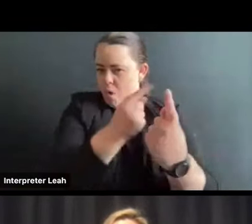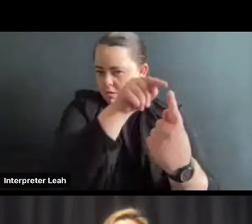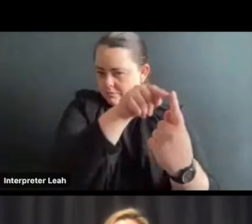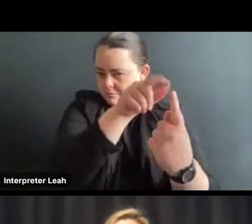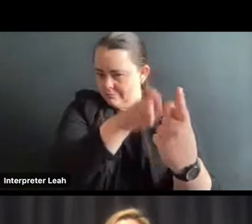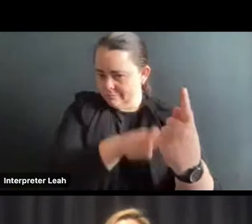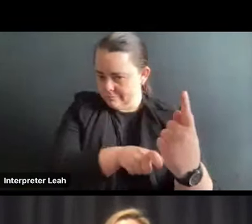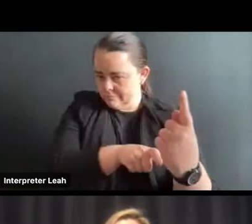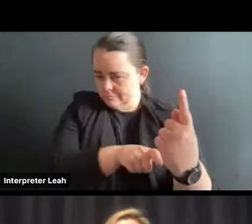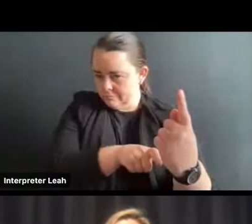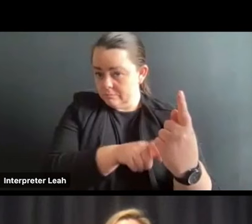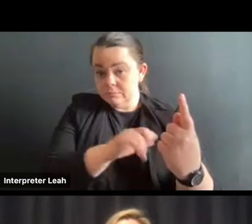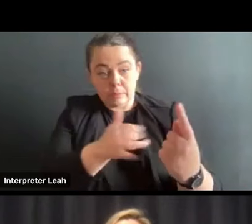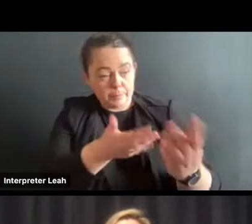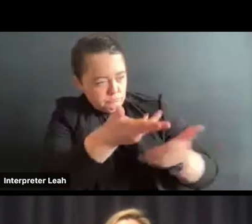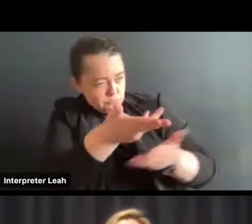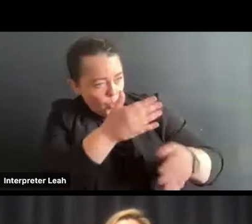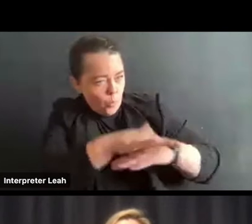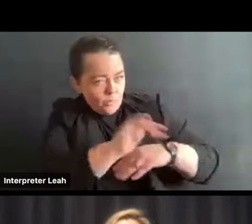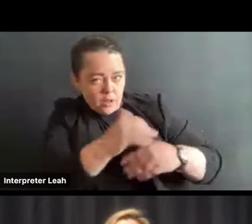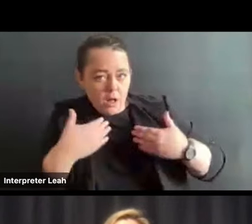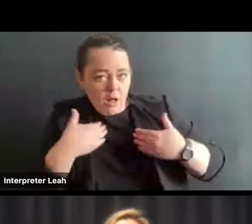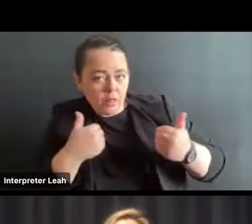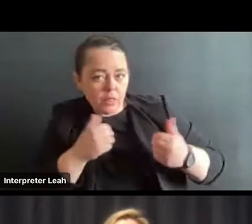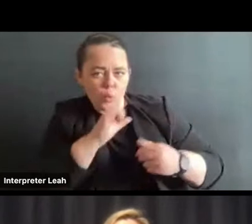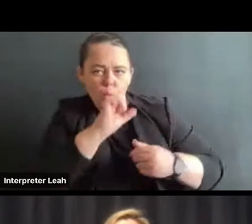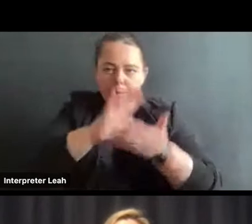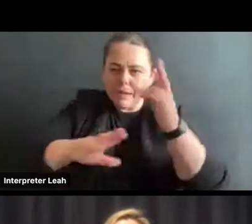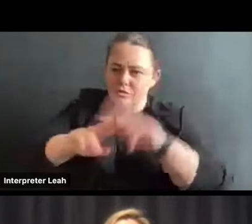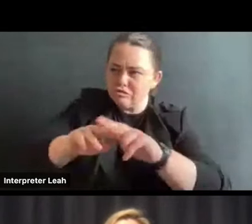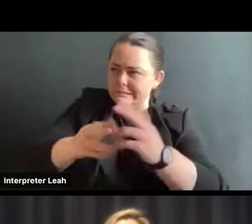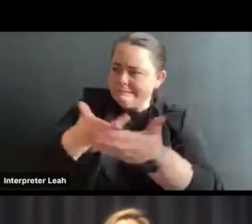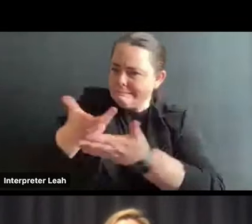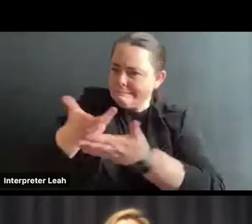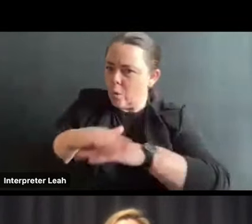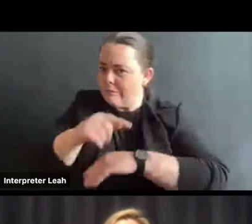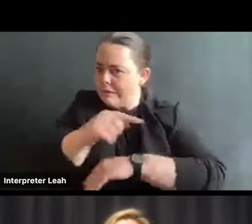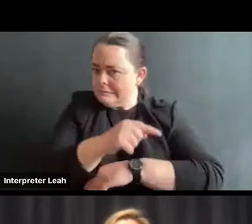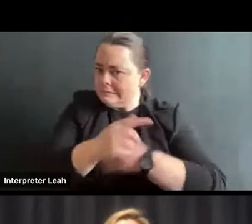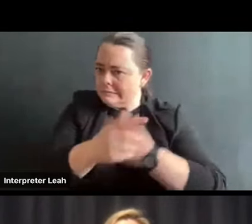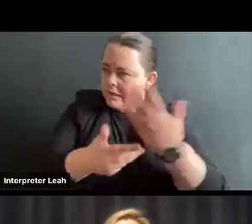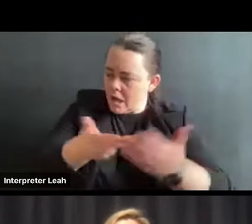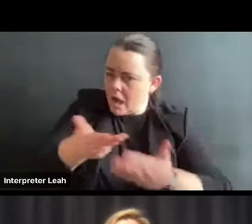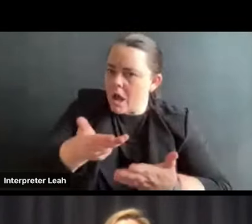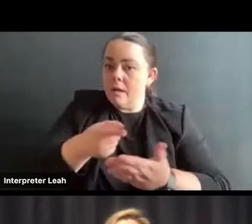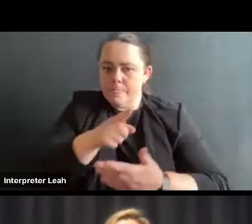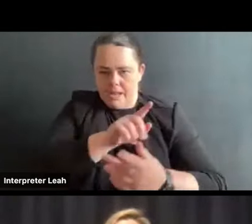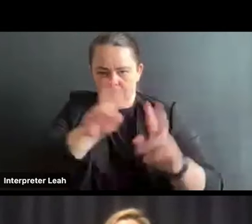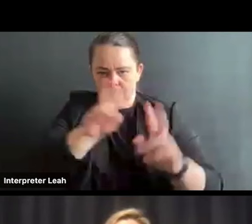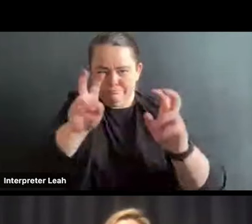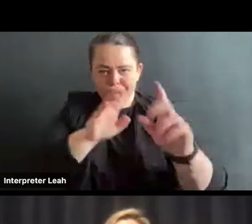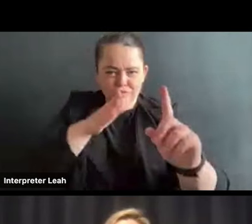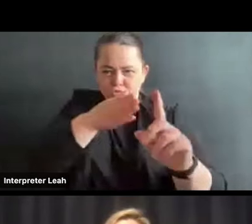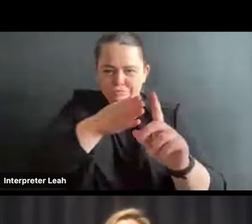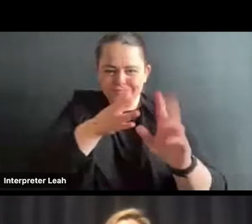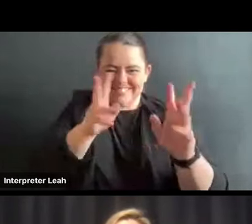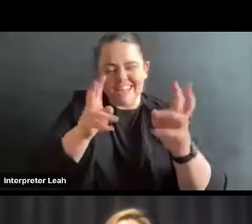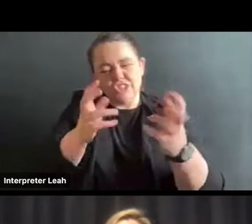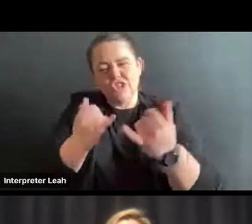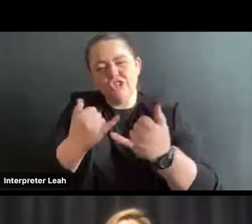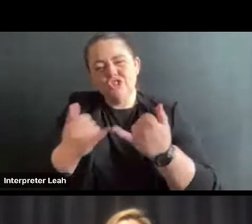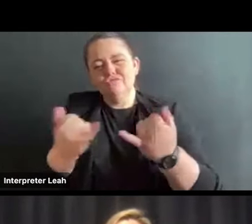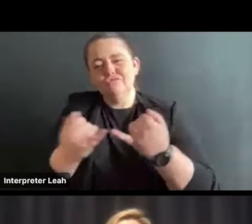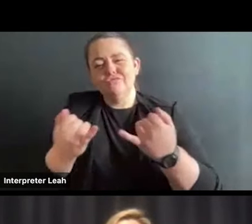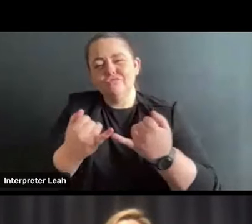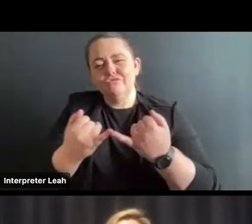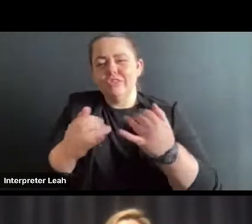their health with them, or discussing with a parent over a particular resident, I think that would be a more general acceptance